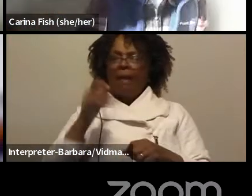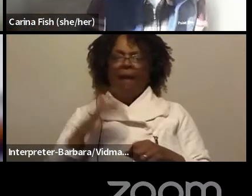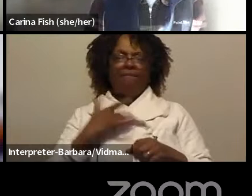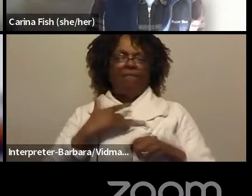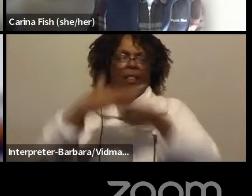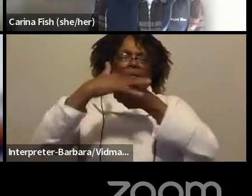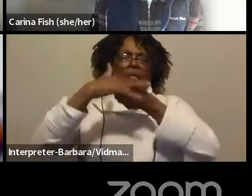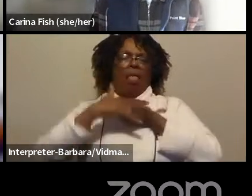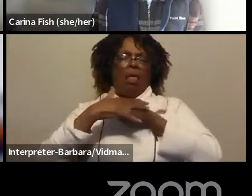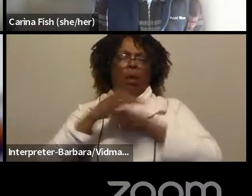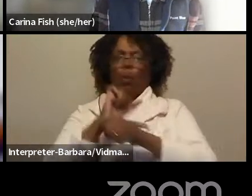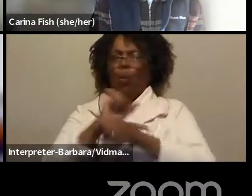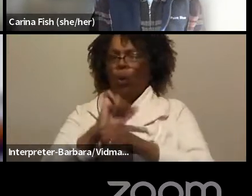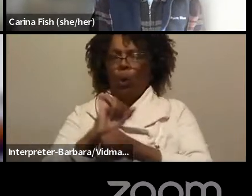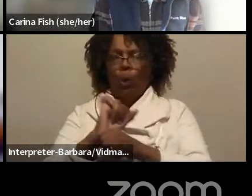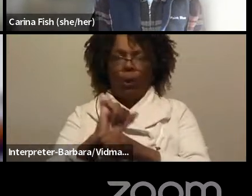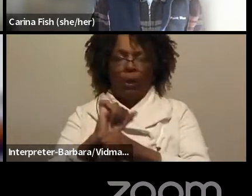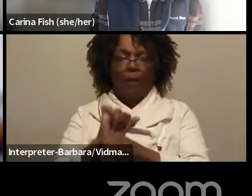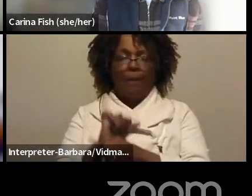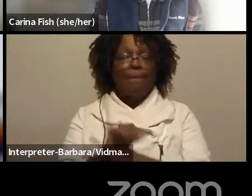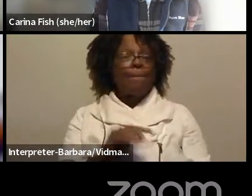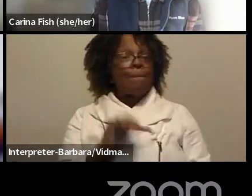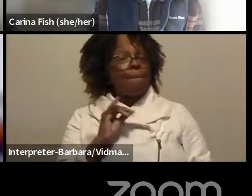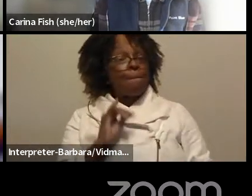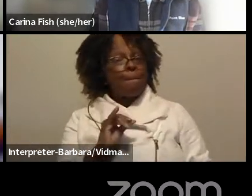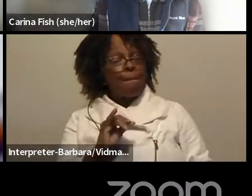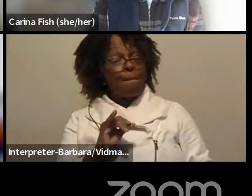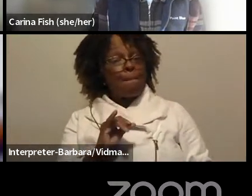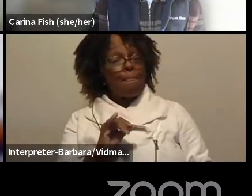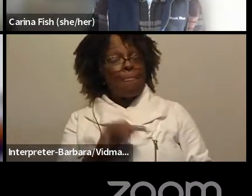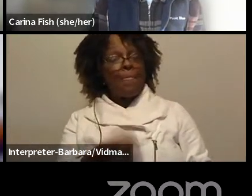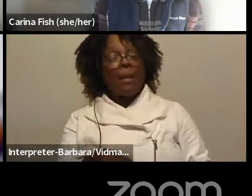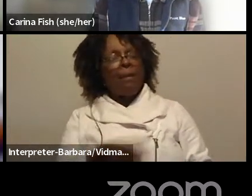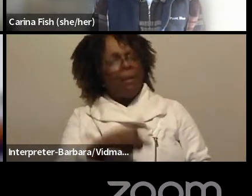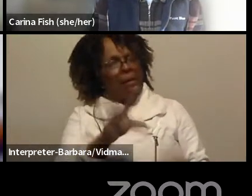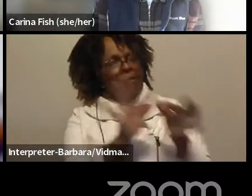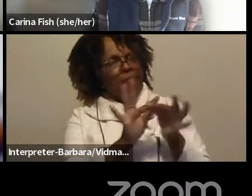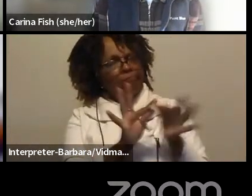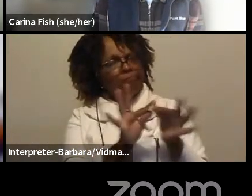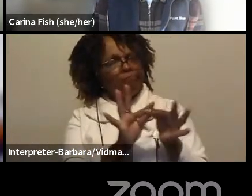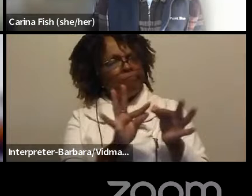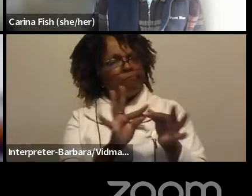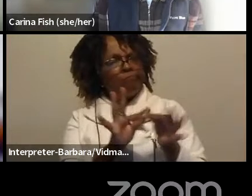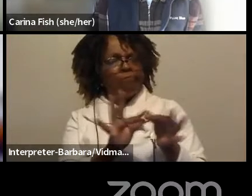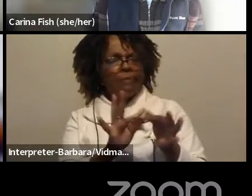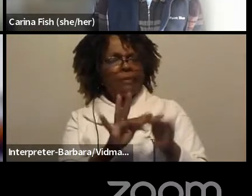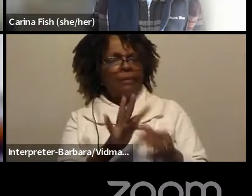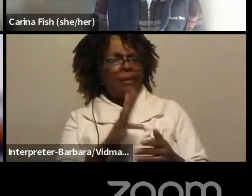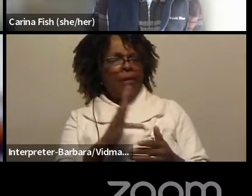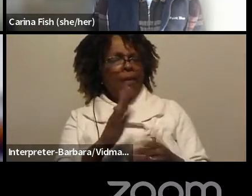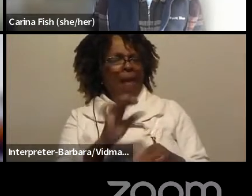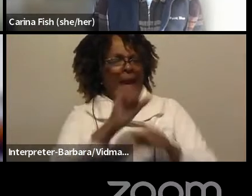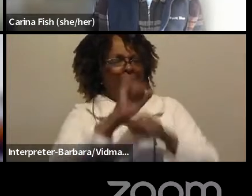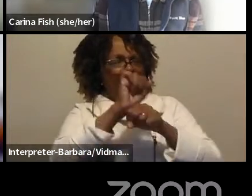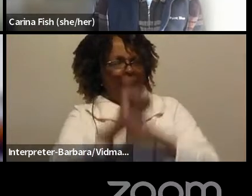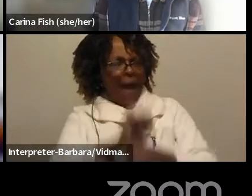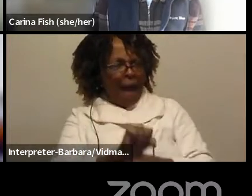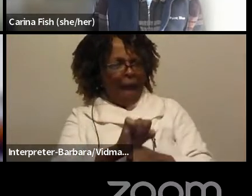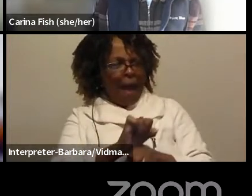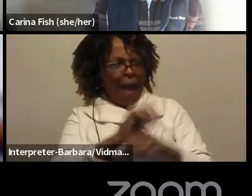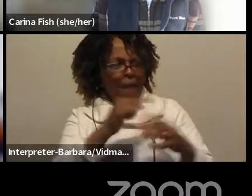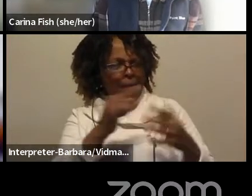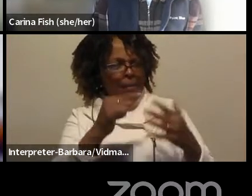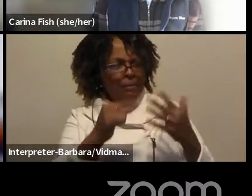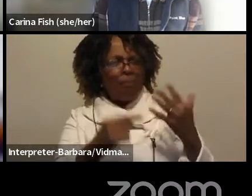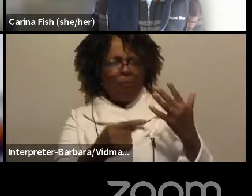I just want to highlight, which I think is really important, that you said that your self-care habits have changed and that they're constantly evolving, because I